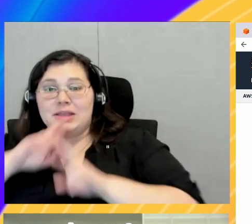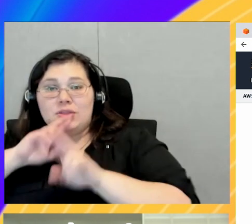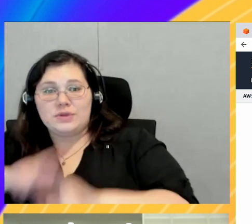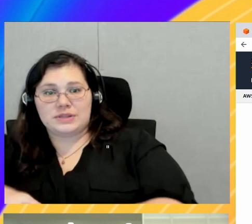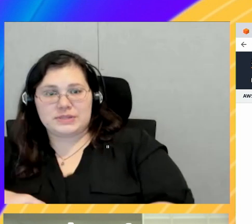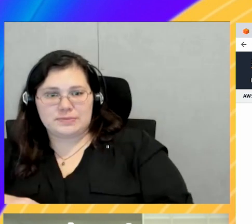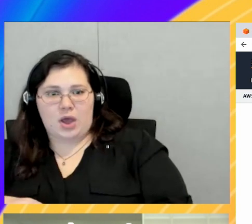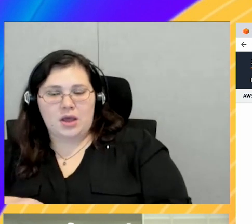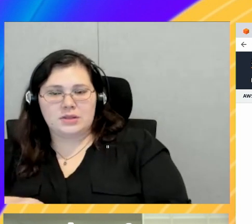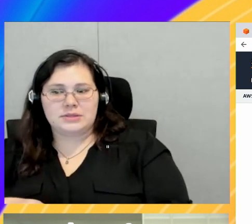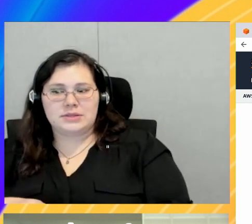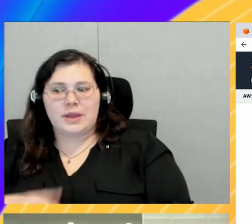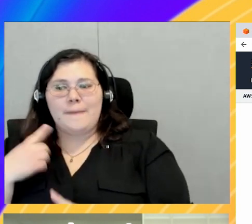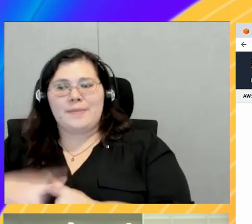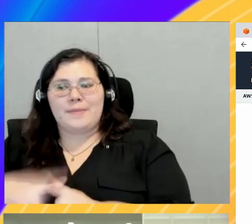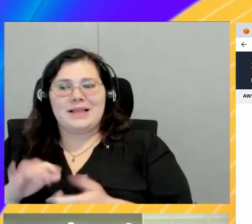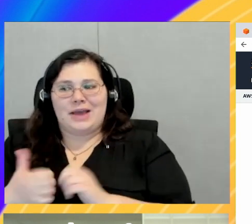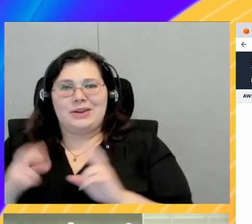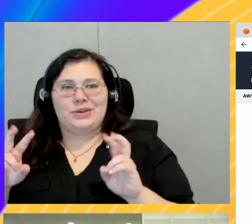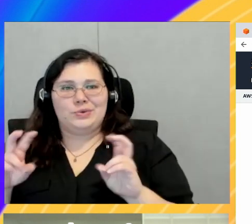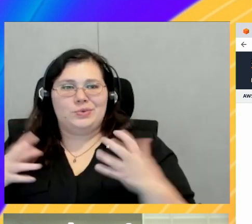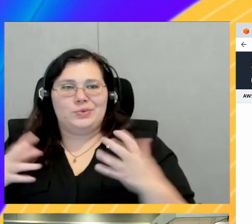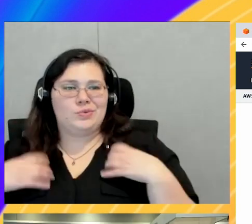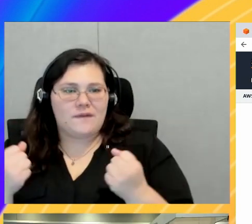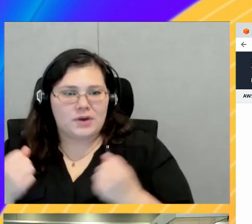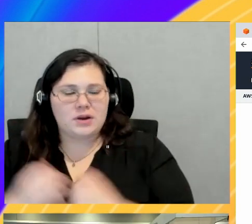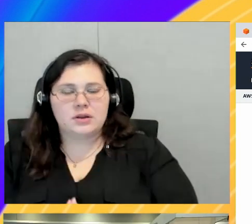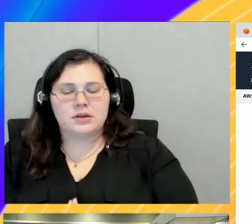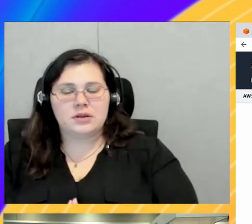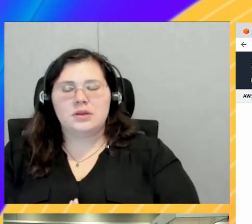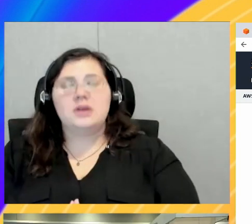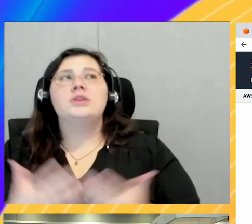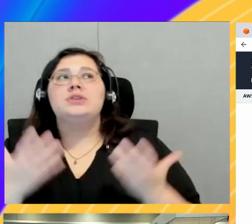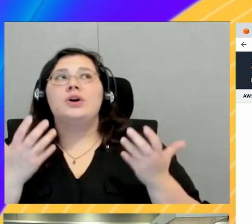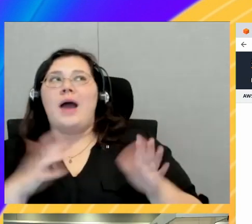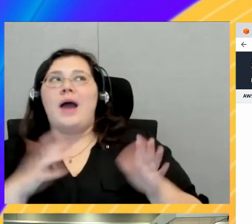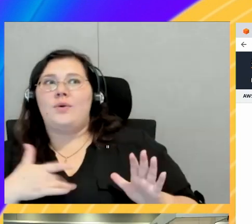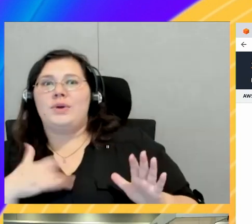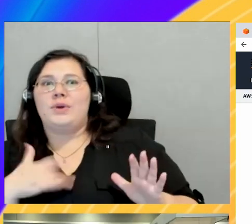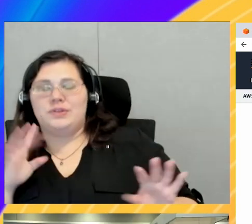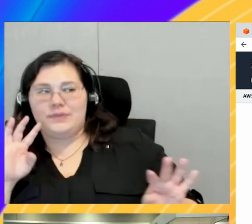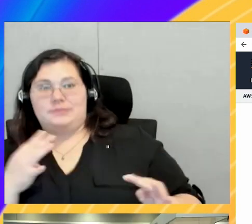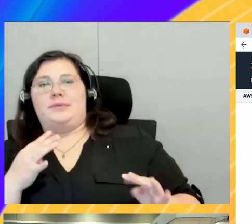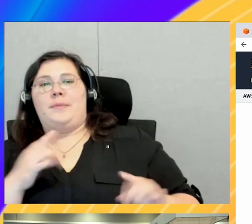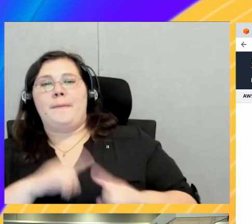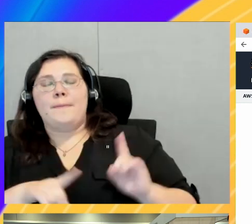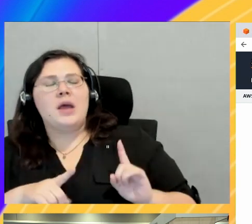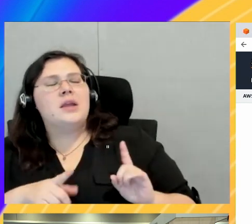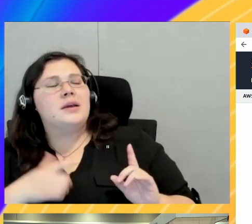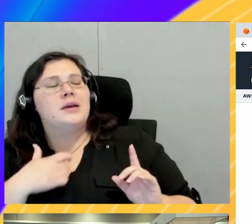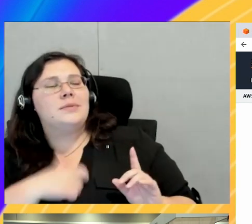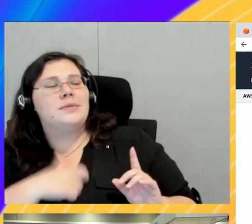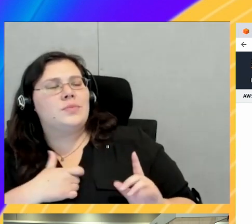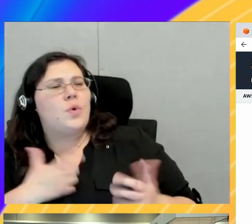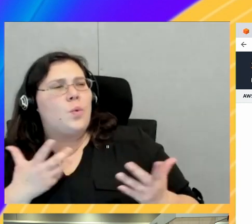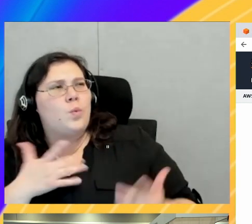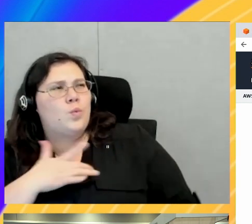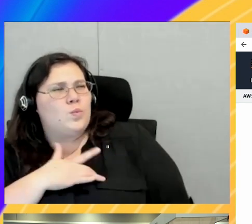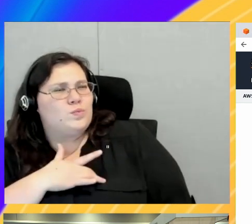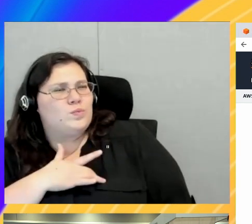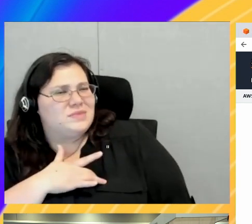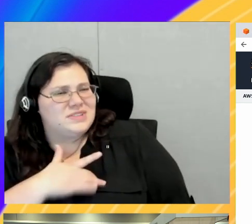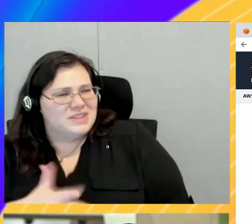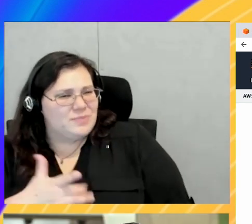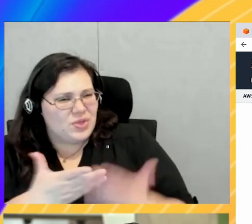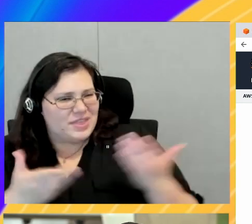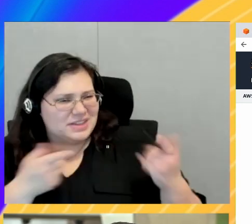recover. Yeah, so Kyle, I don't mean to put you on the spot, so I apologize. No. But what are some typical things to look out for? Like, what off the top of your